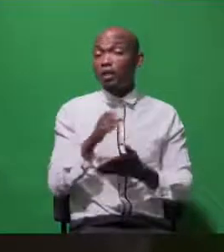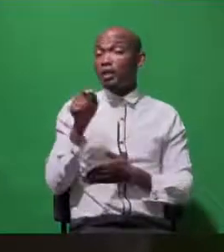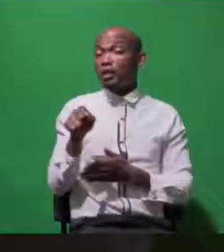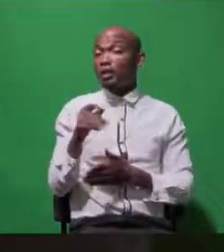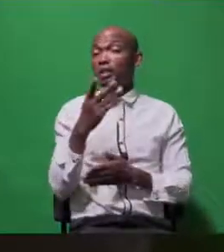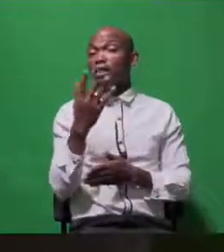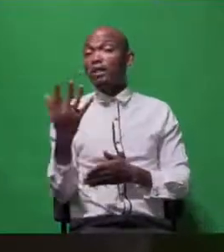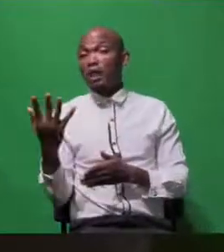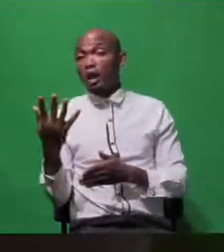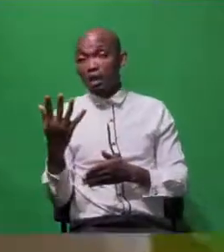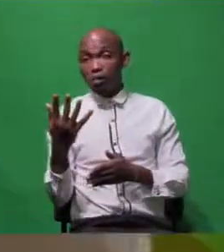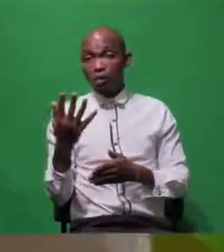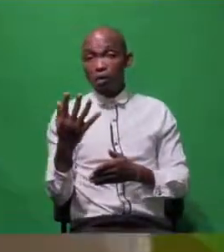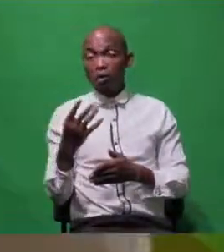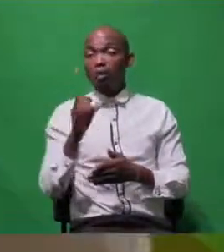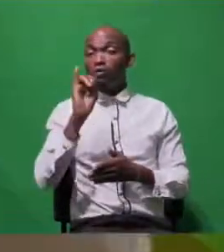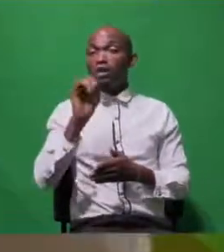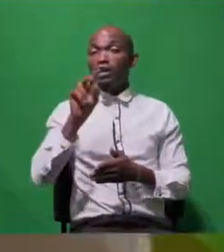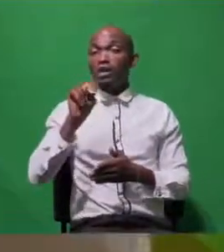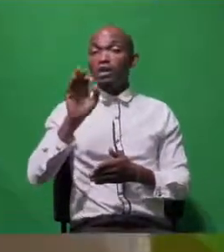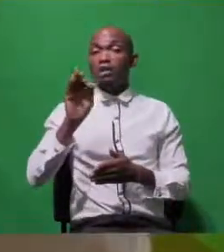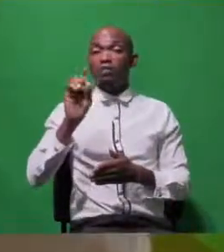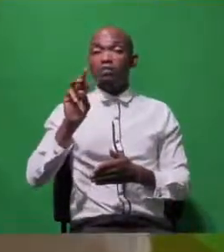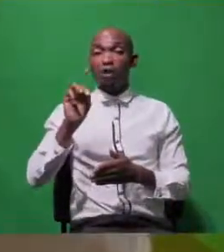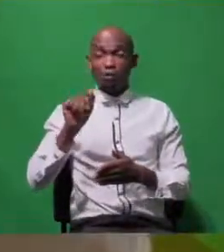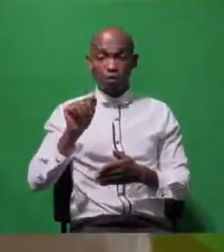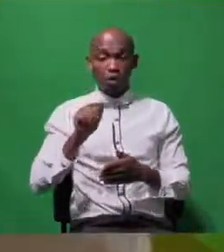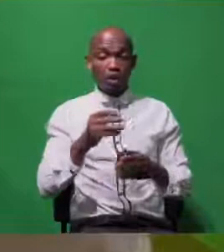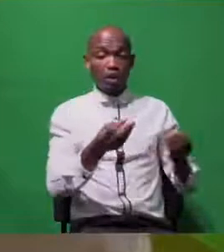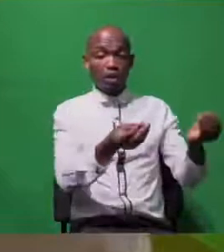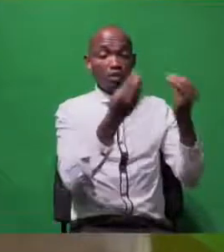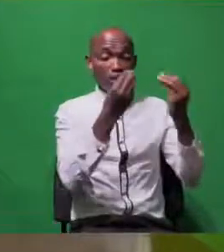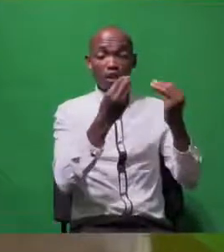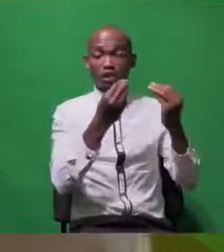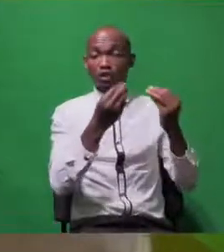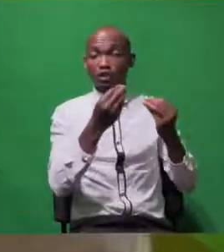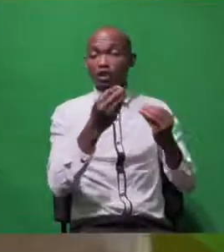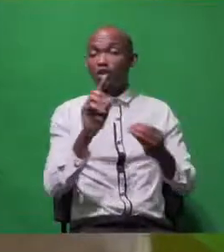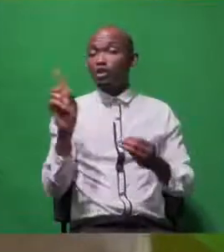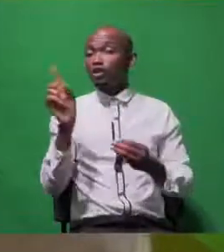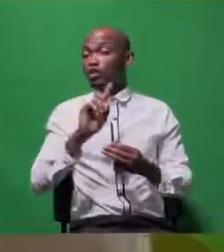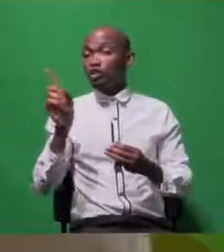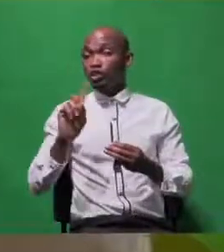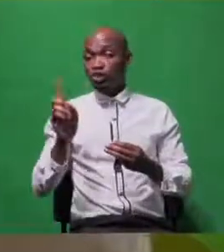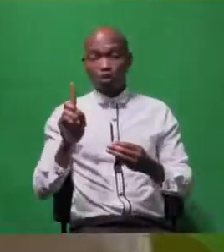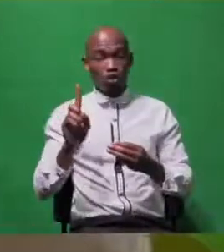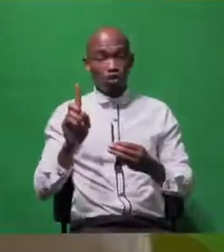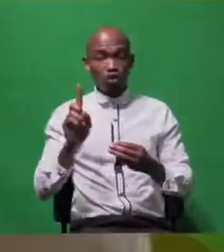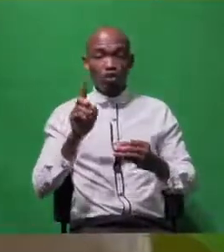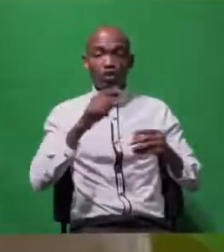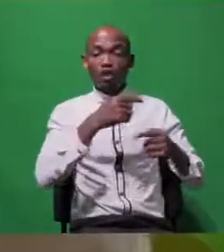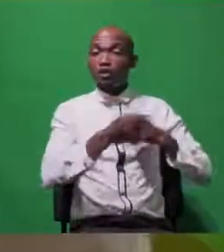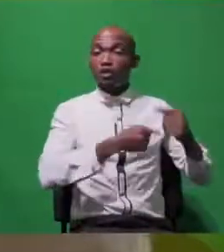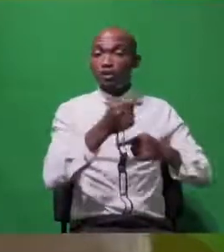of informal education, or this type of education in Africa, is no longer existing. It's